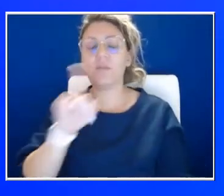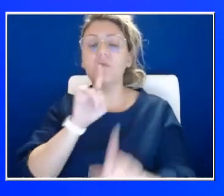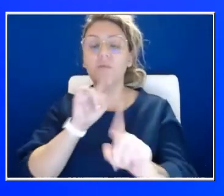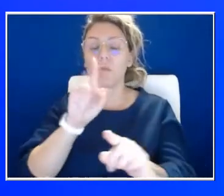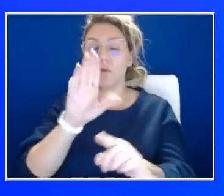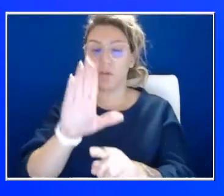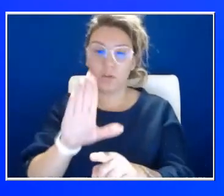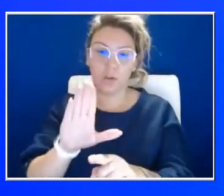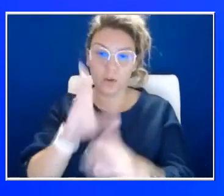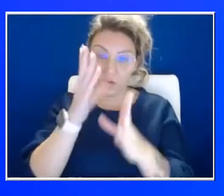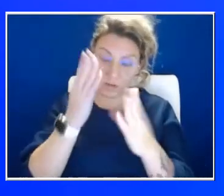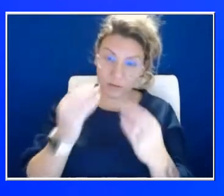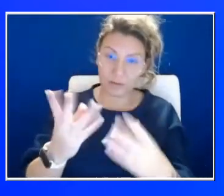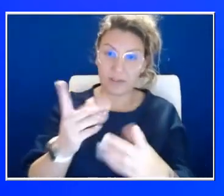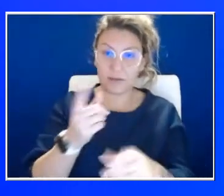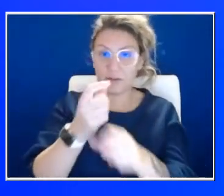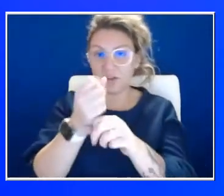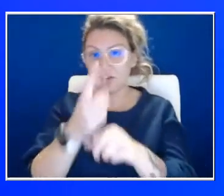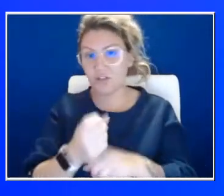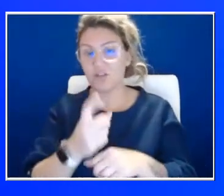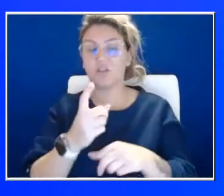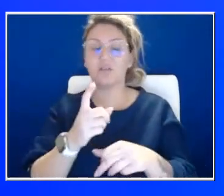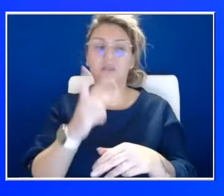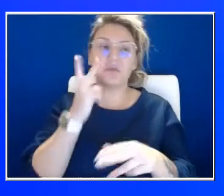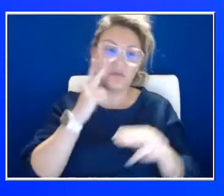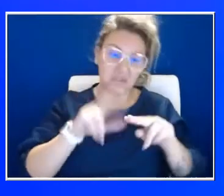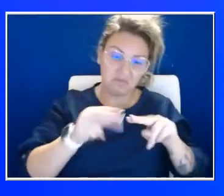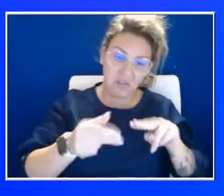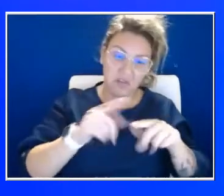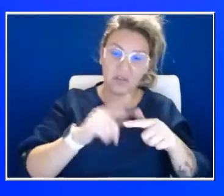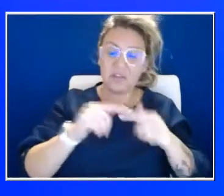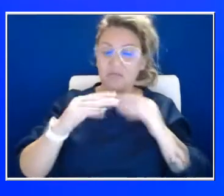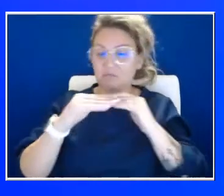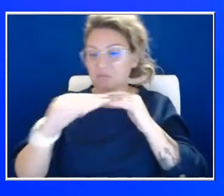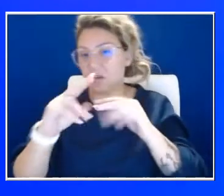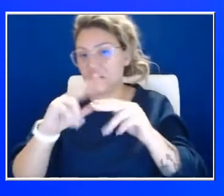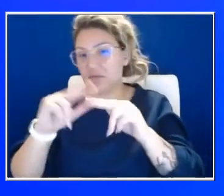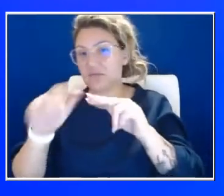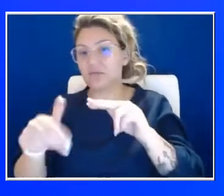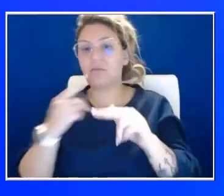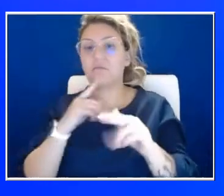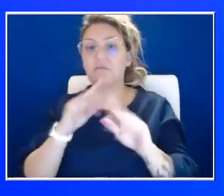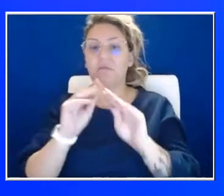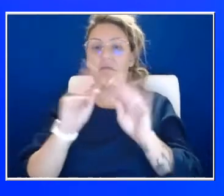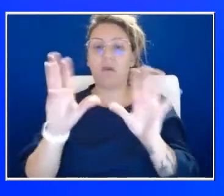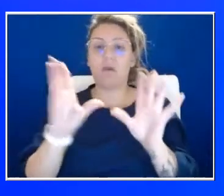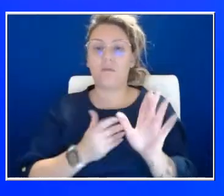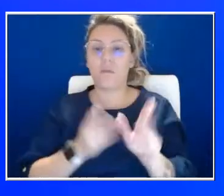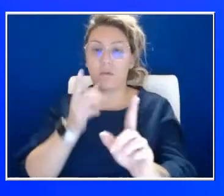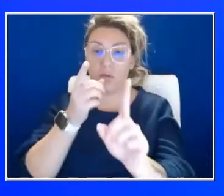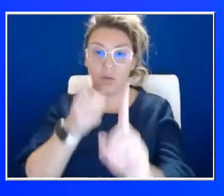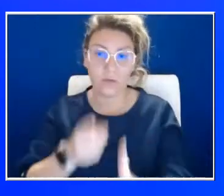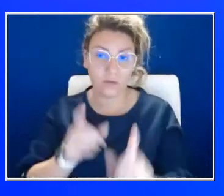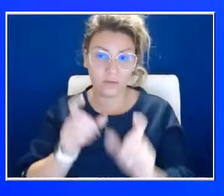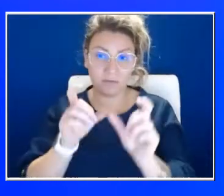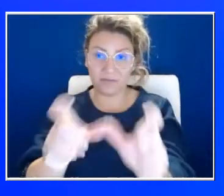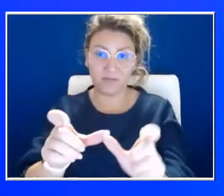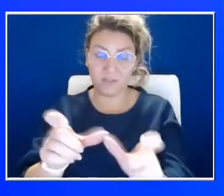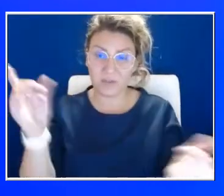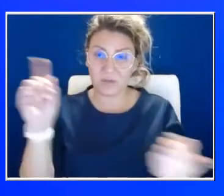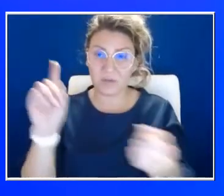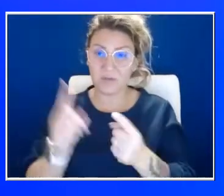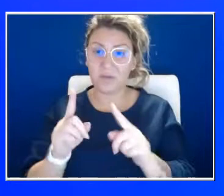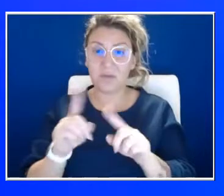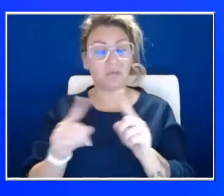see reductions, and then maybe a steady, and then a little reduction. And obviously, our goal is to continue to reduce it. But in a sport like